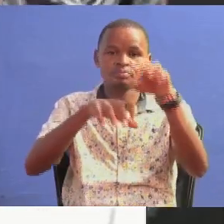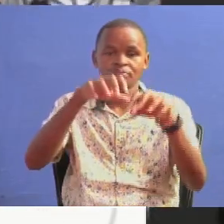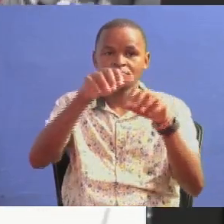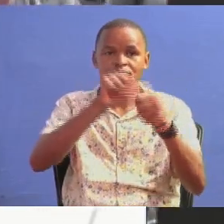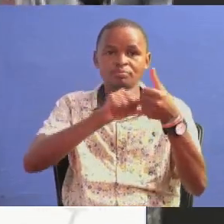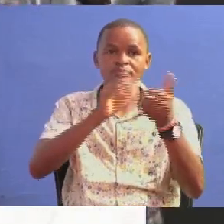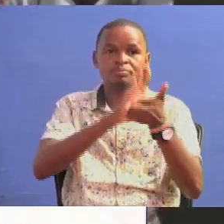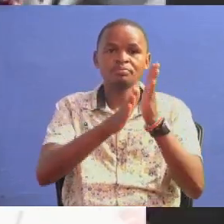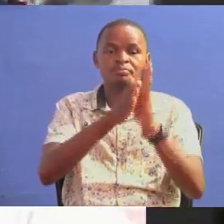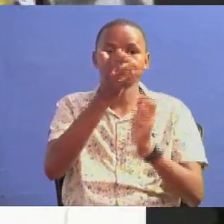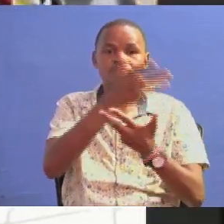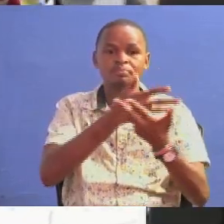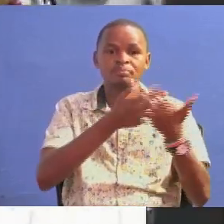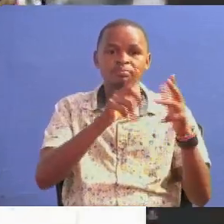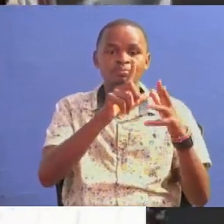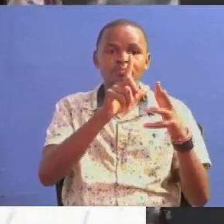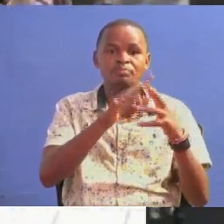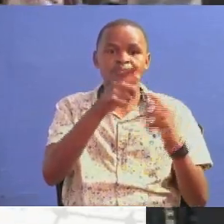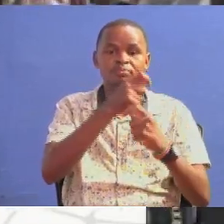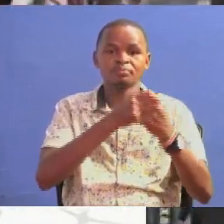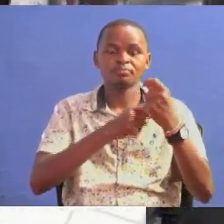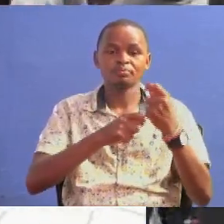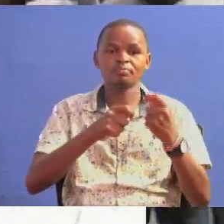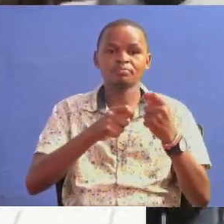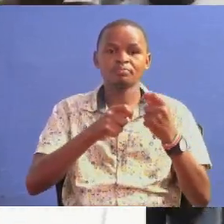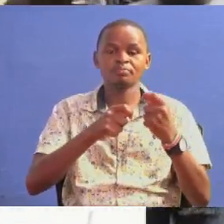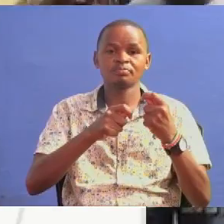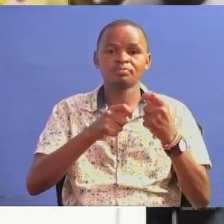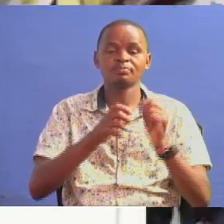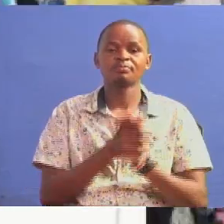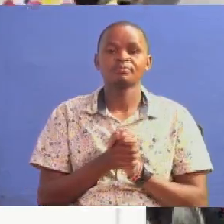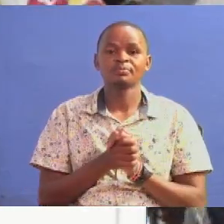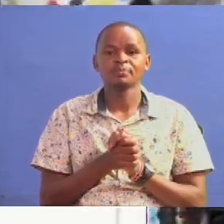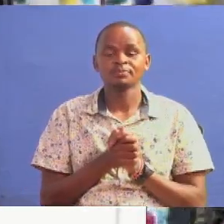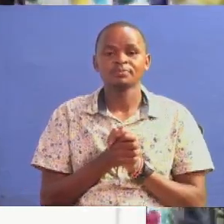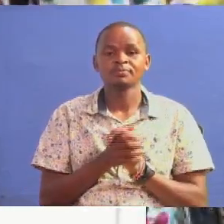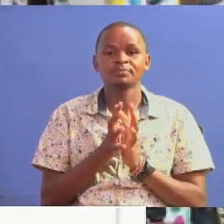activities instead of engaging in illicit trade. Kiki Blessings, KUTV.